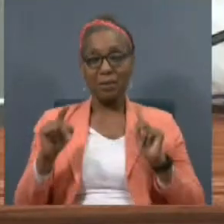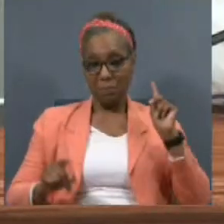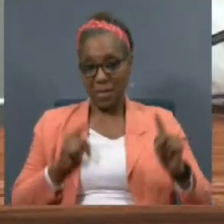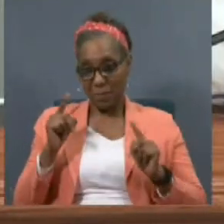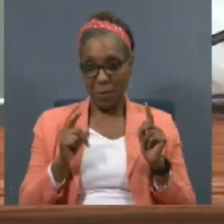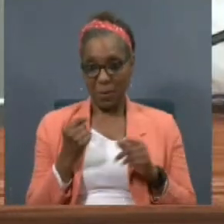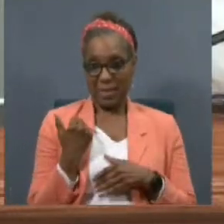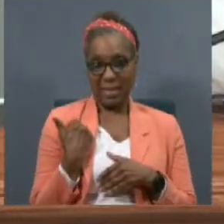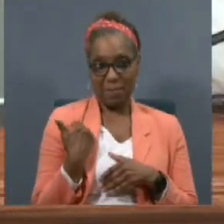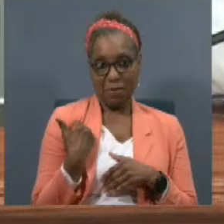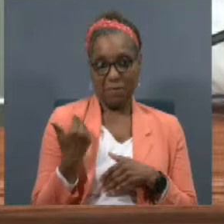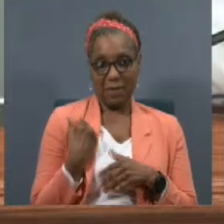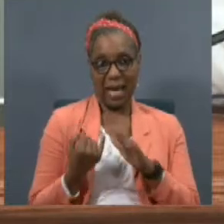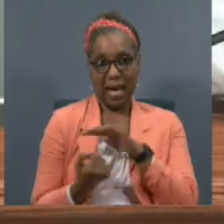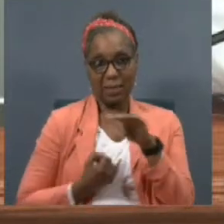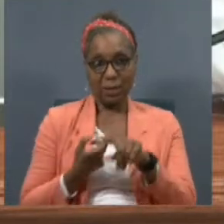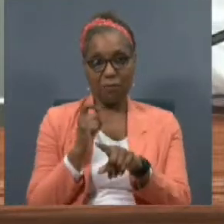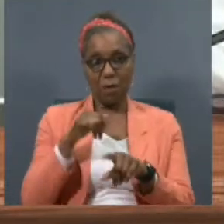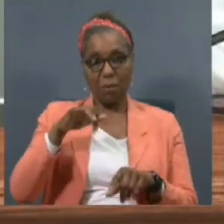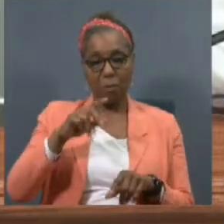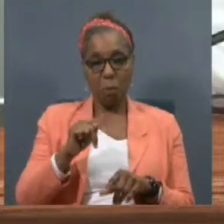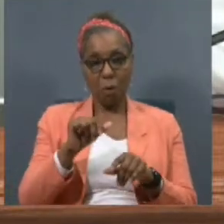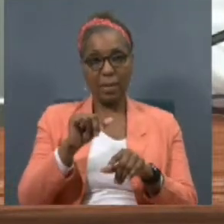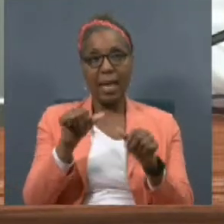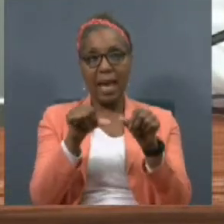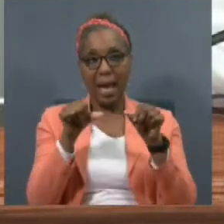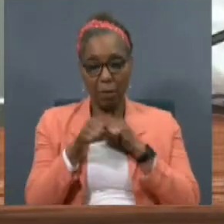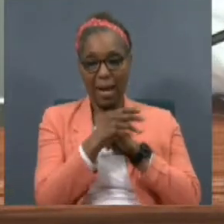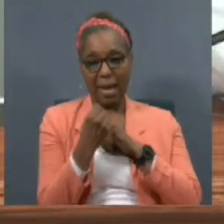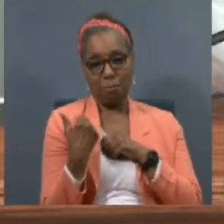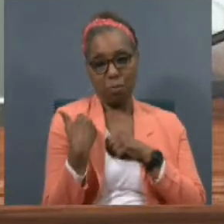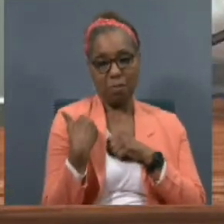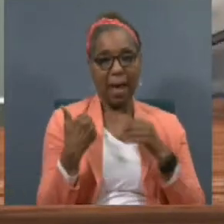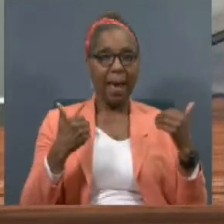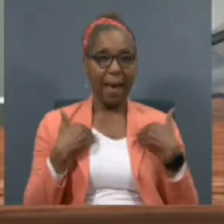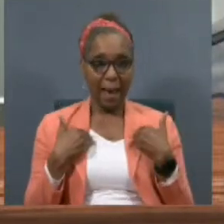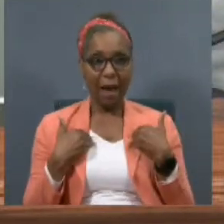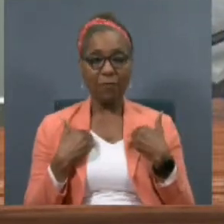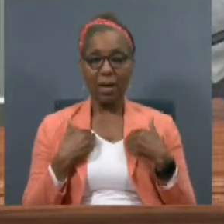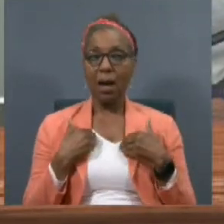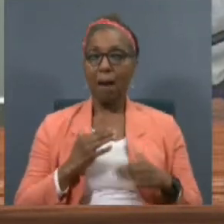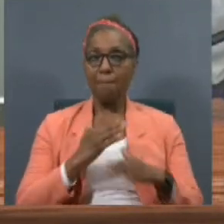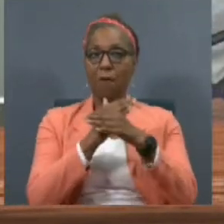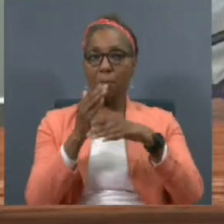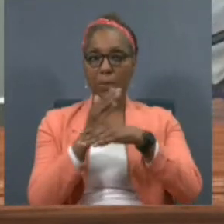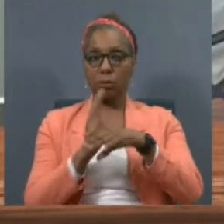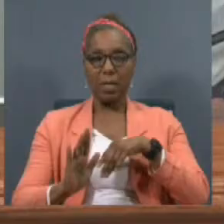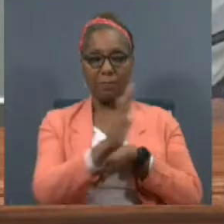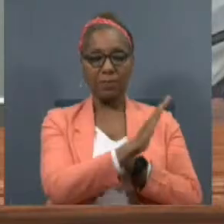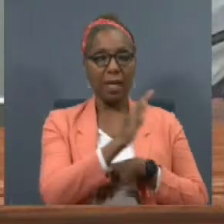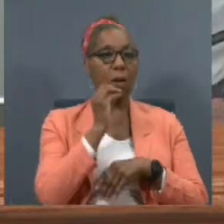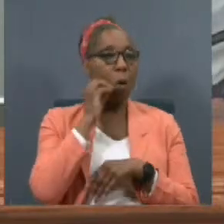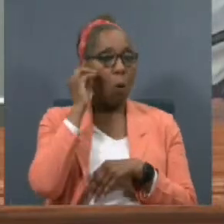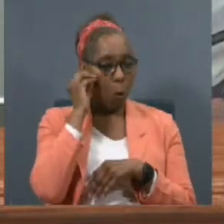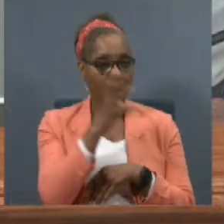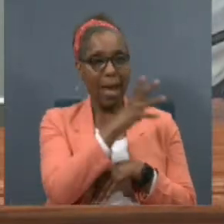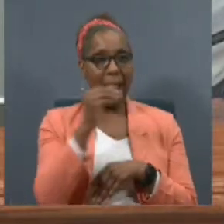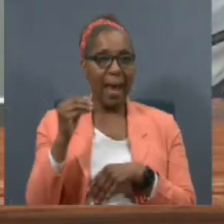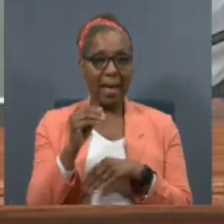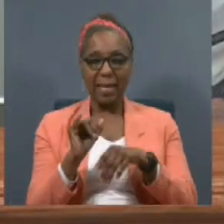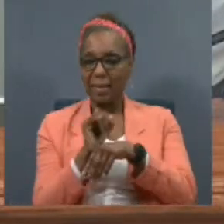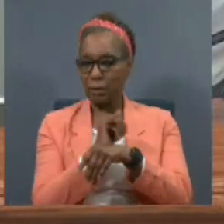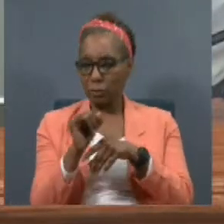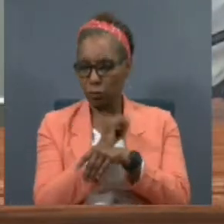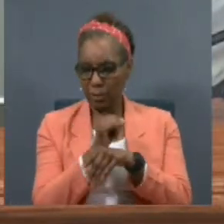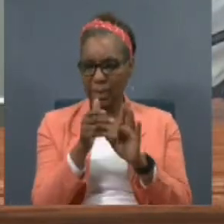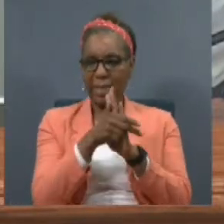that previously were isolated from the port area and previously had a buffer between their home and